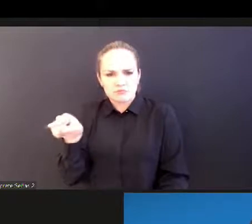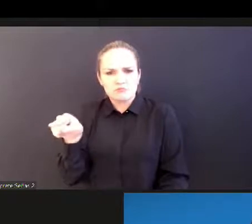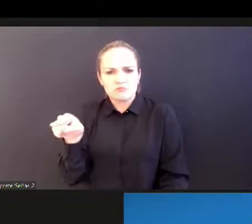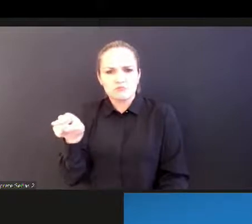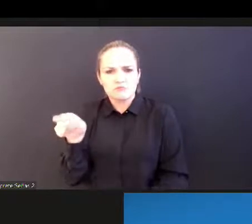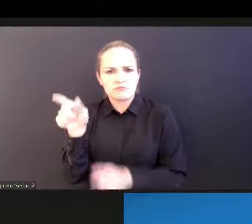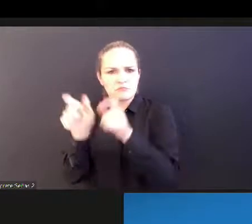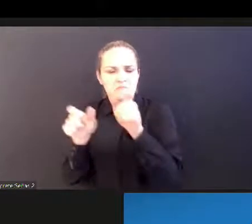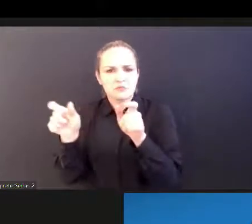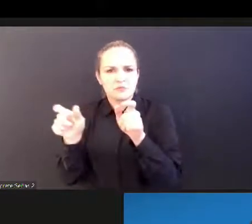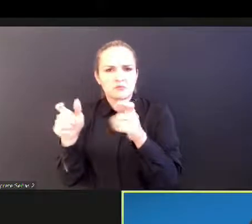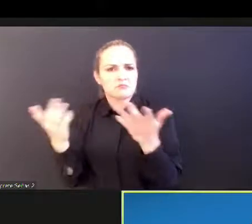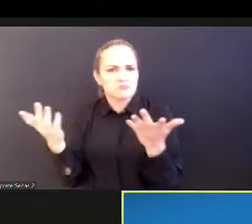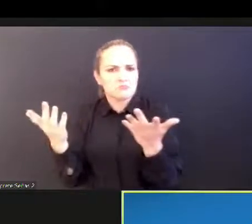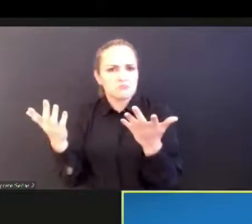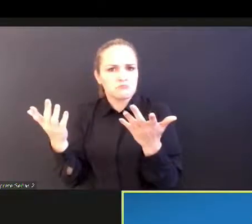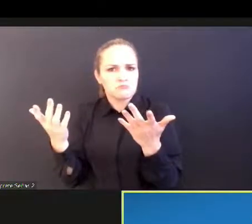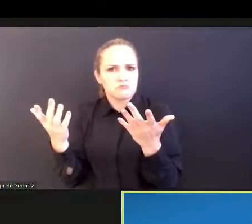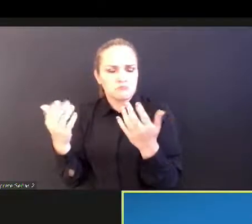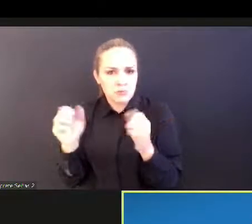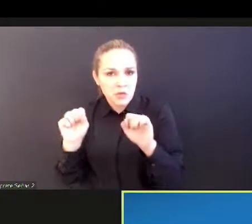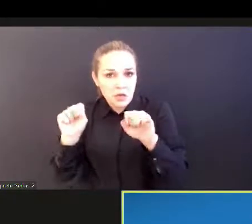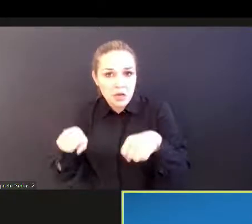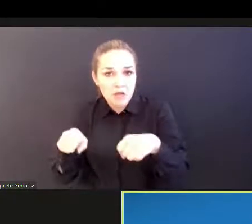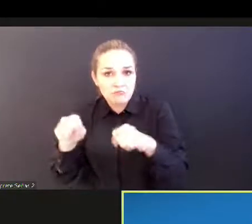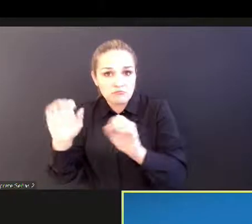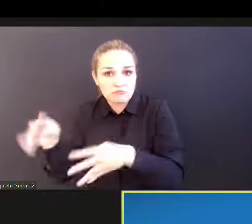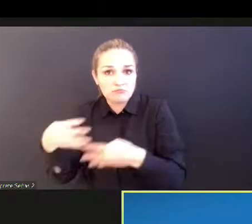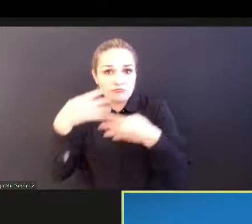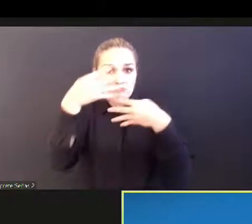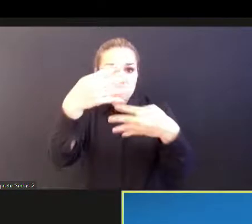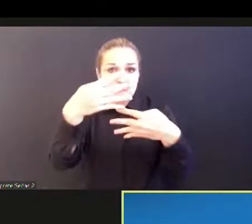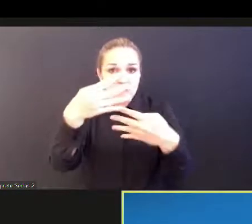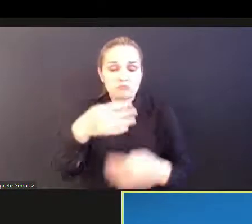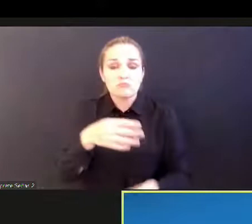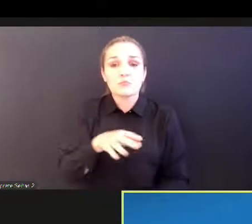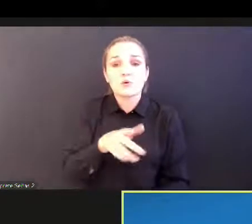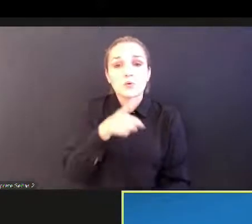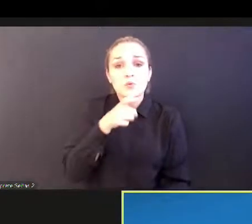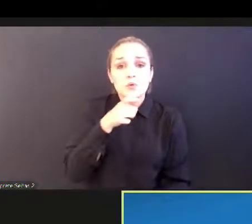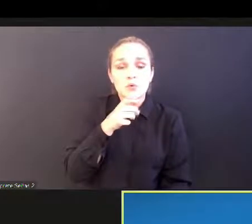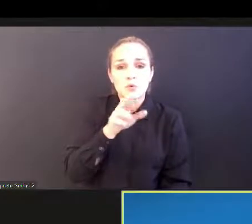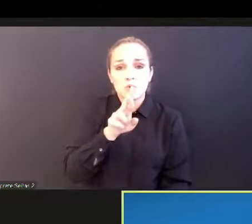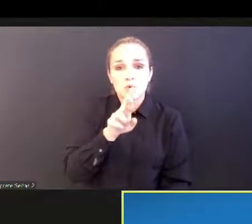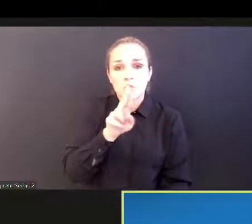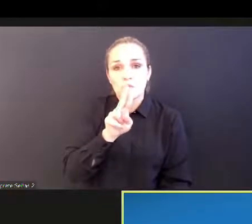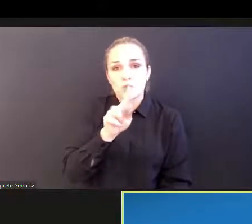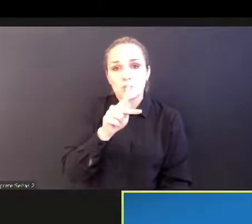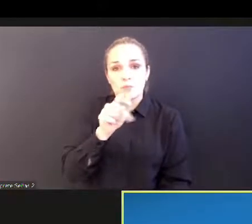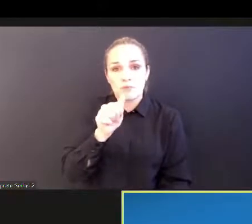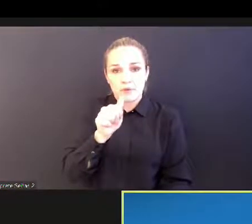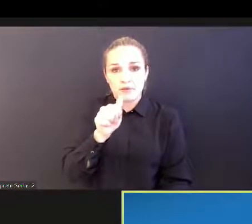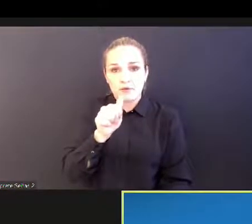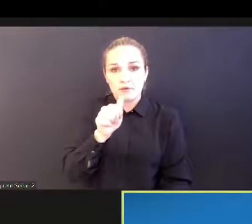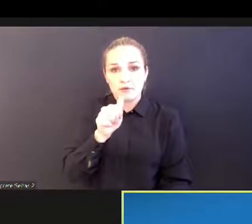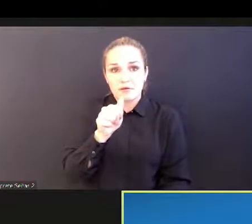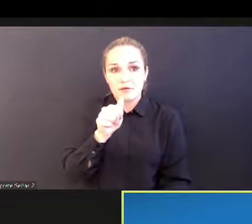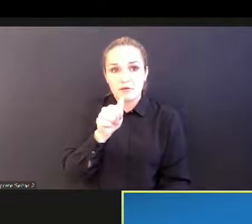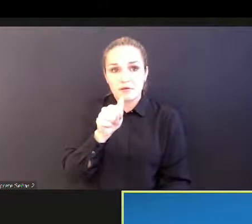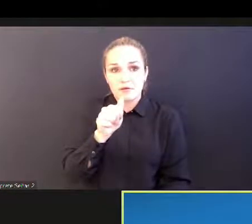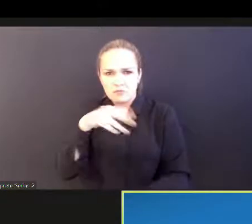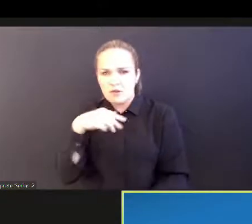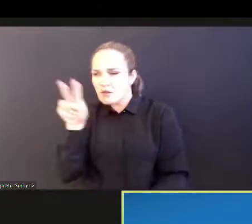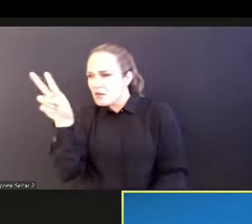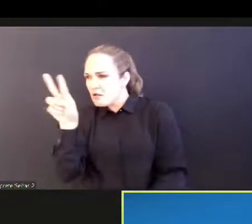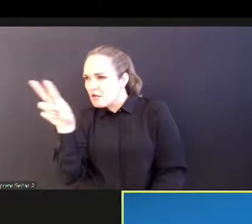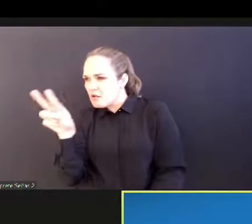maybe Rupa to respond is with regard to I will read the question, which is the